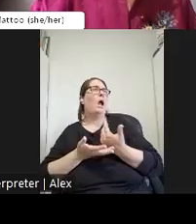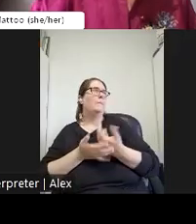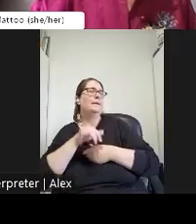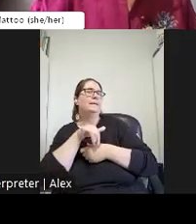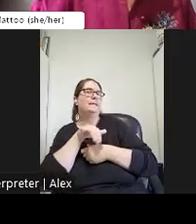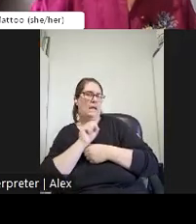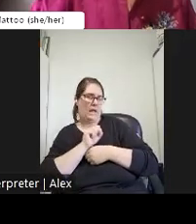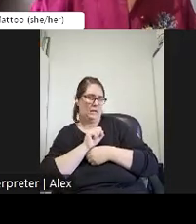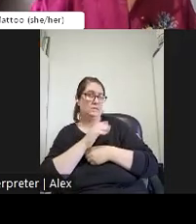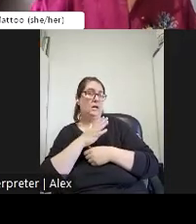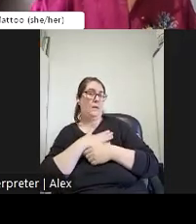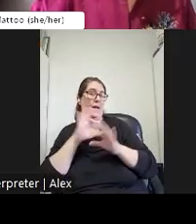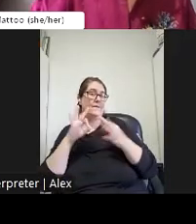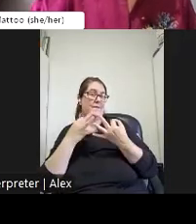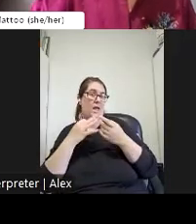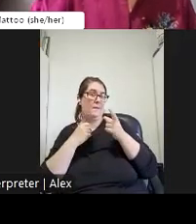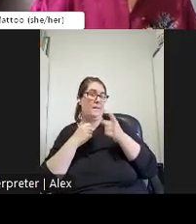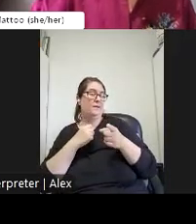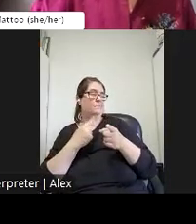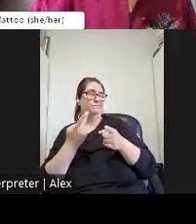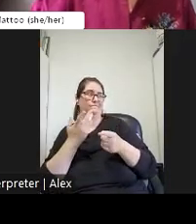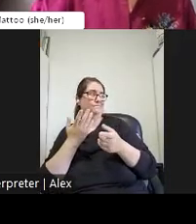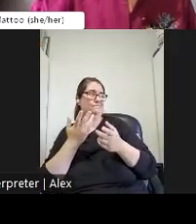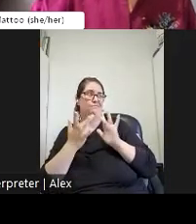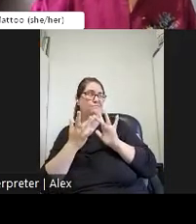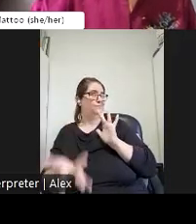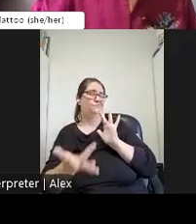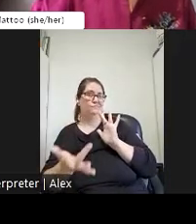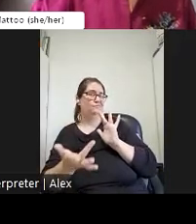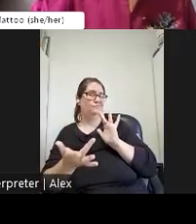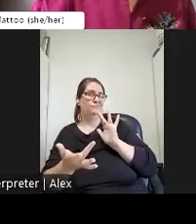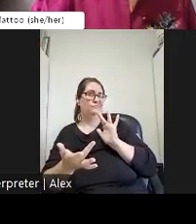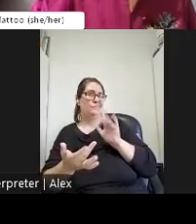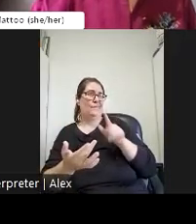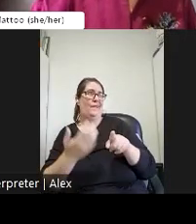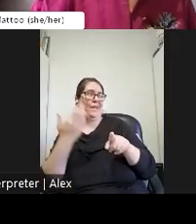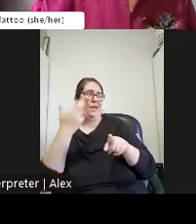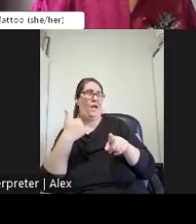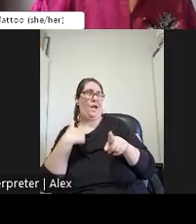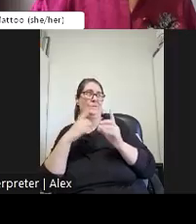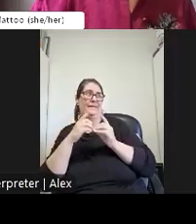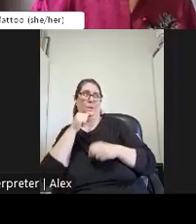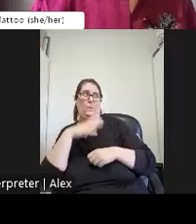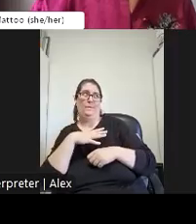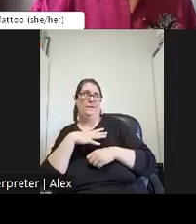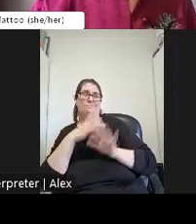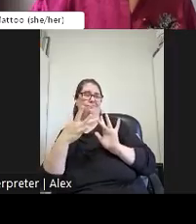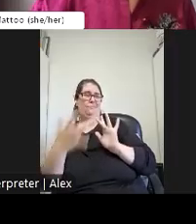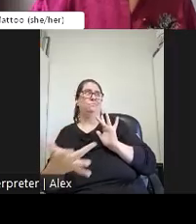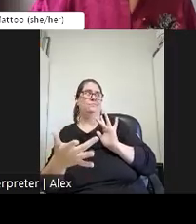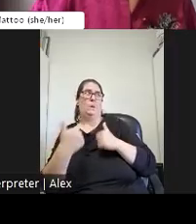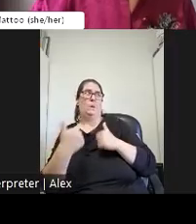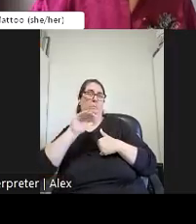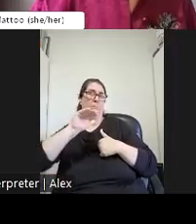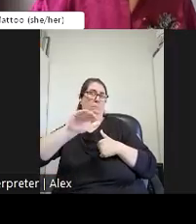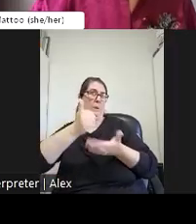Yes, my family kind of stopped talking to me when they found out that I was dating a woman, so I don't really want to reach out to them